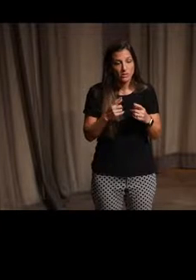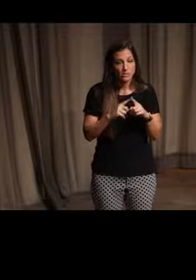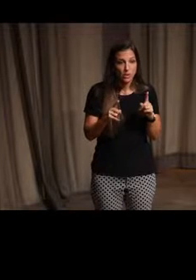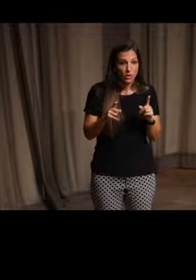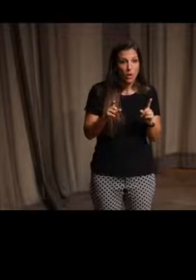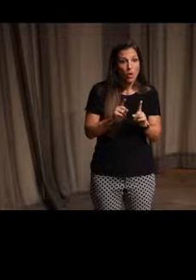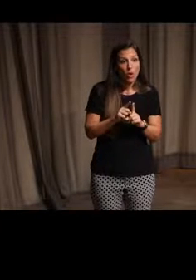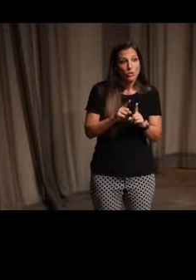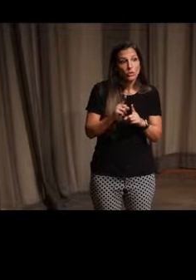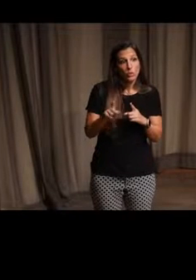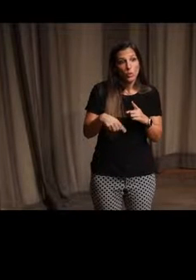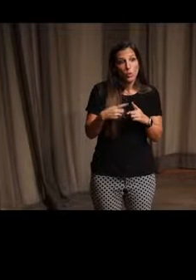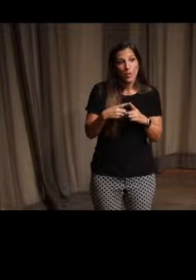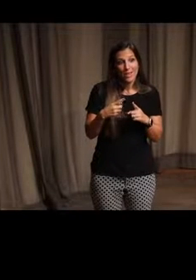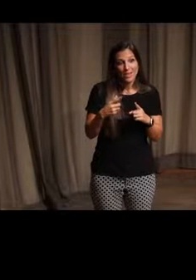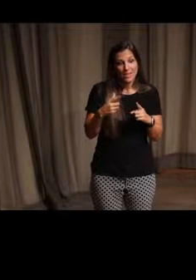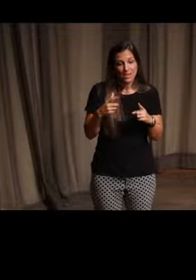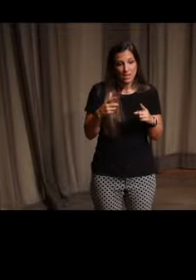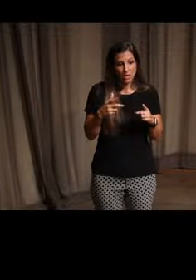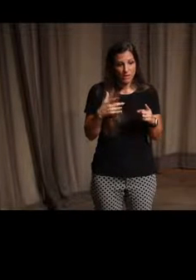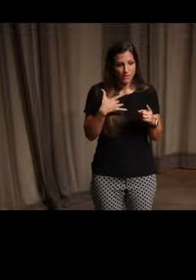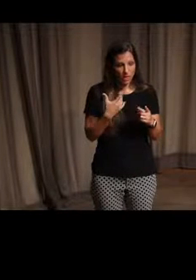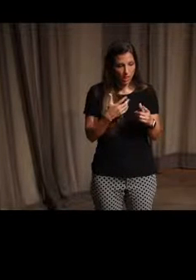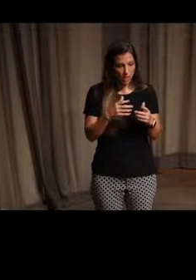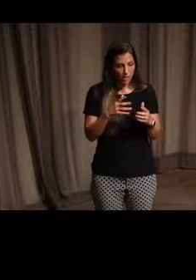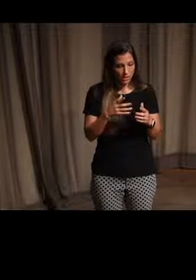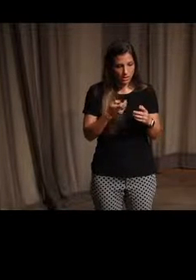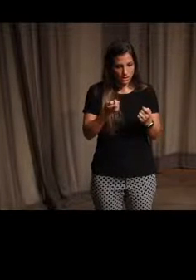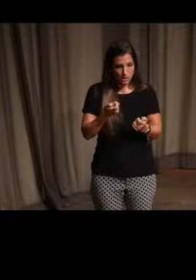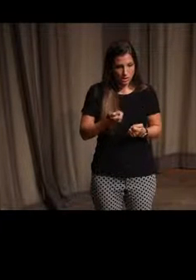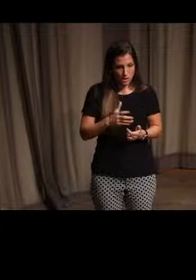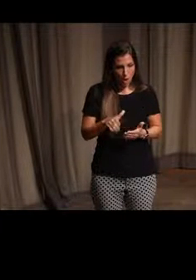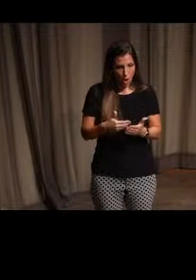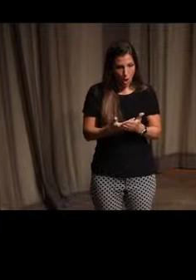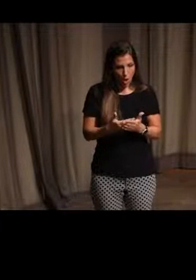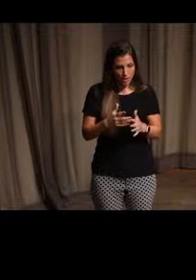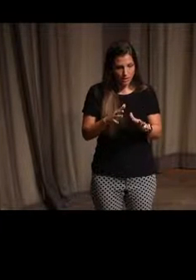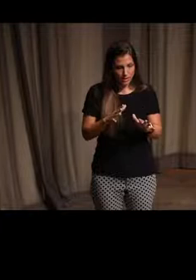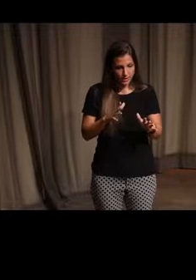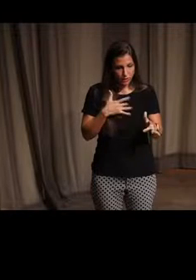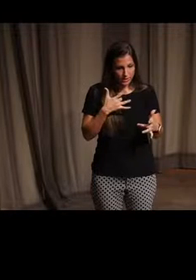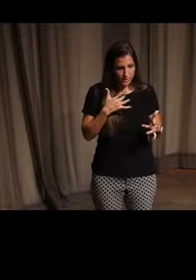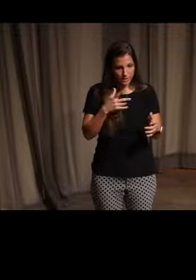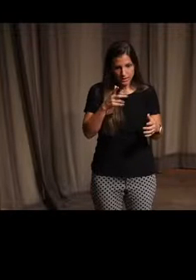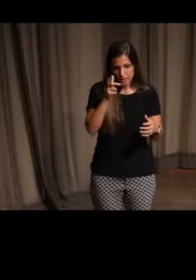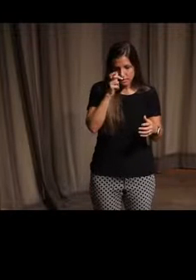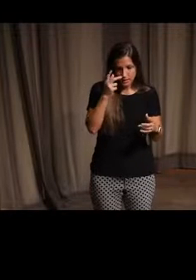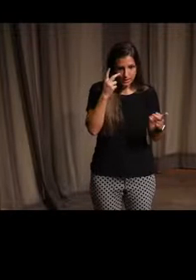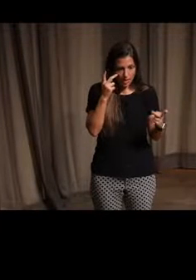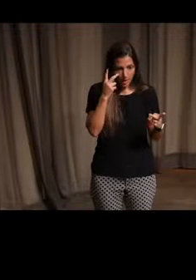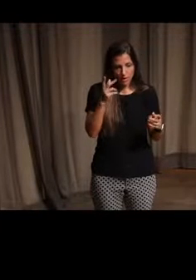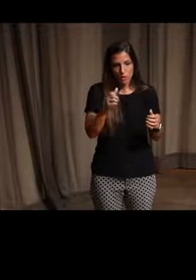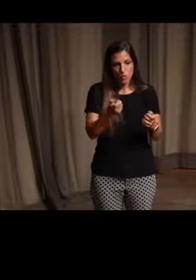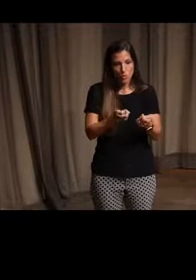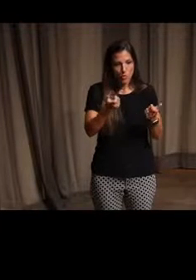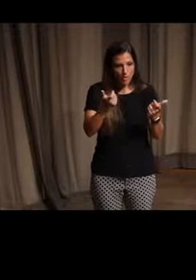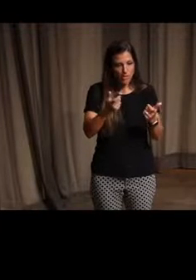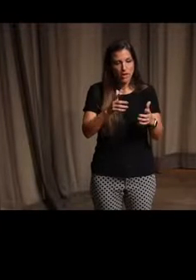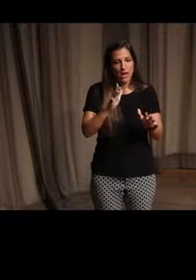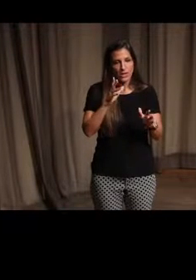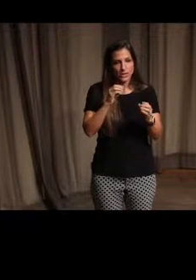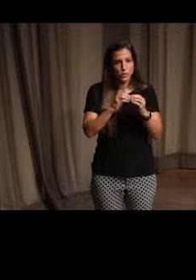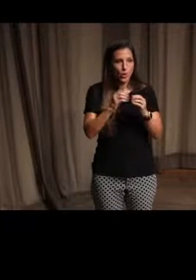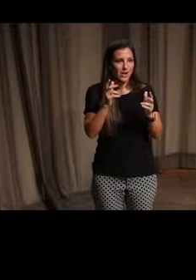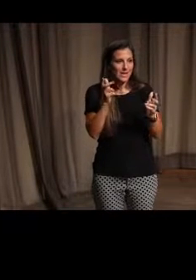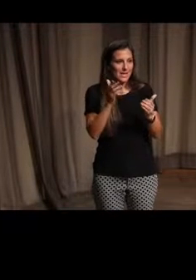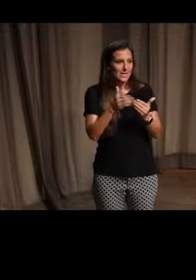also when you isolate the senses, you can hear better. So by removing the visual, I think it's easier for us